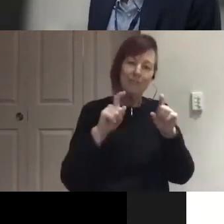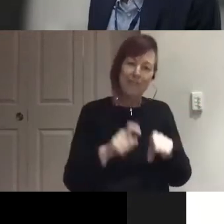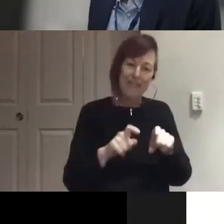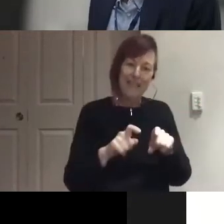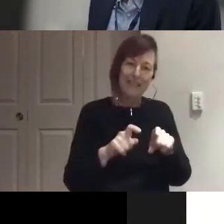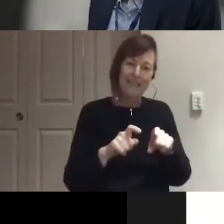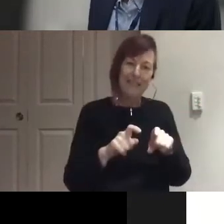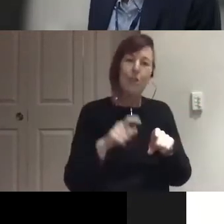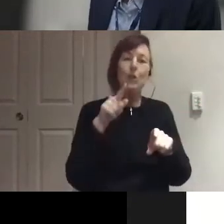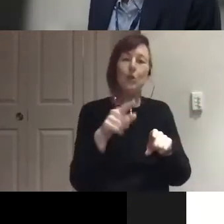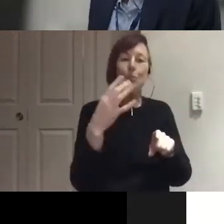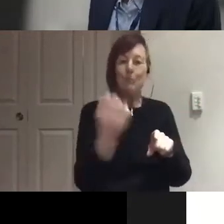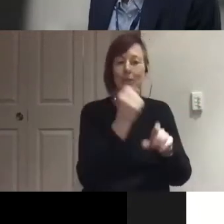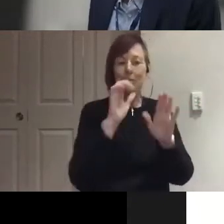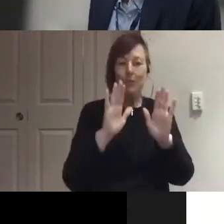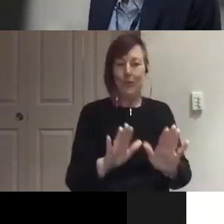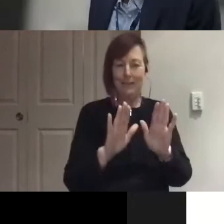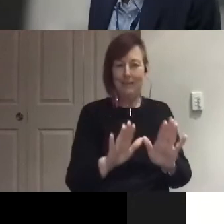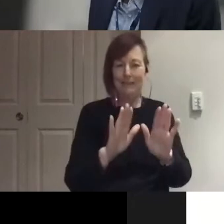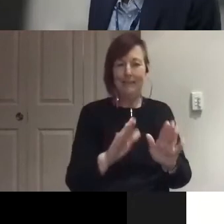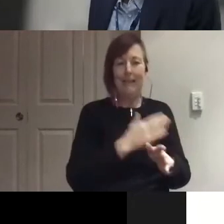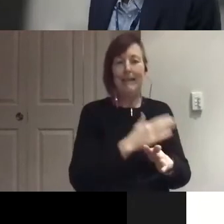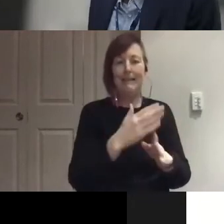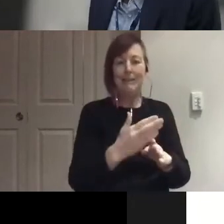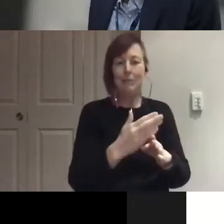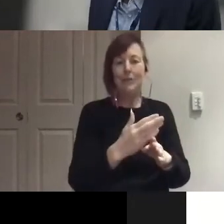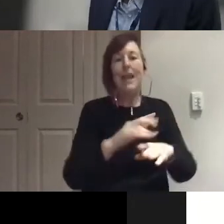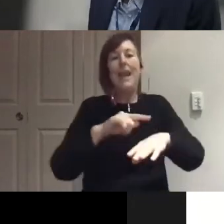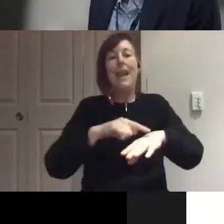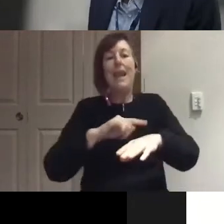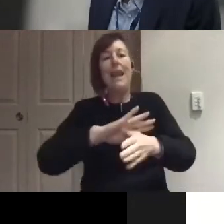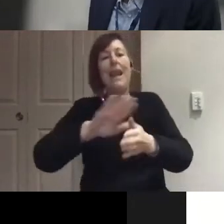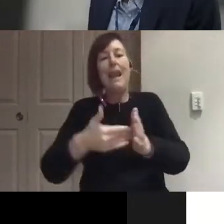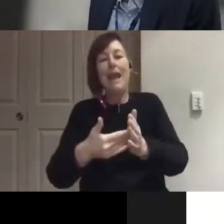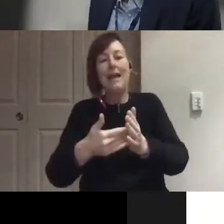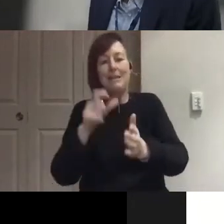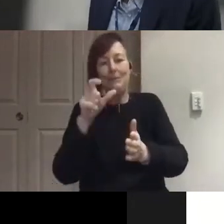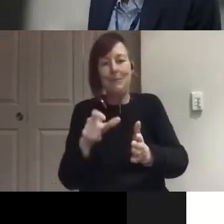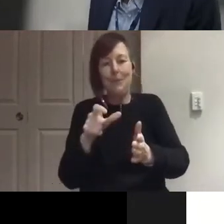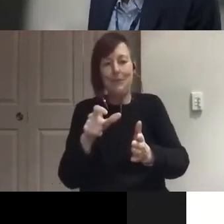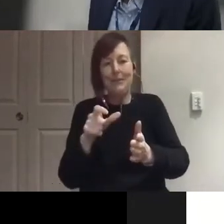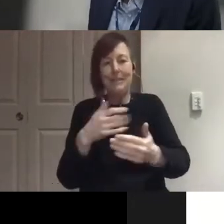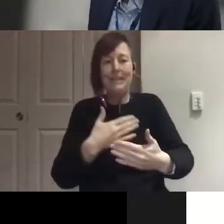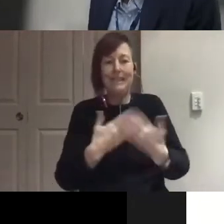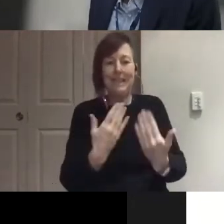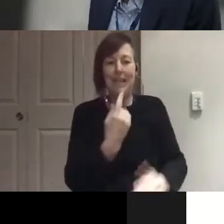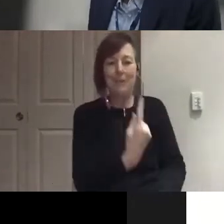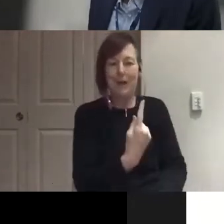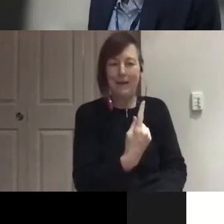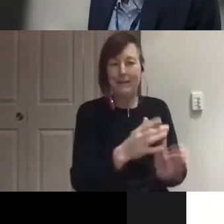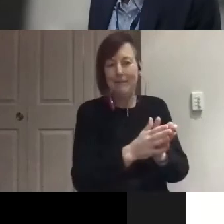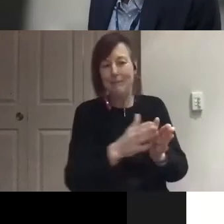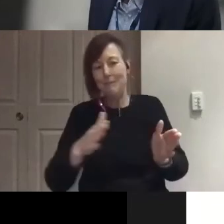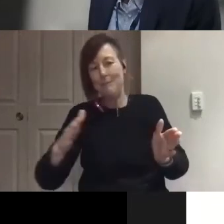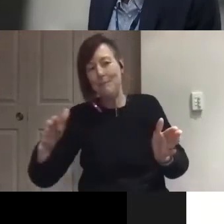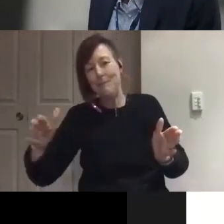until the latest person is cleared. So you may as well wait and or get the test on the latest person's